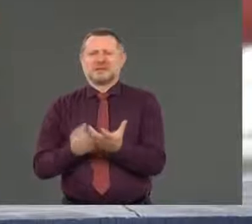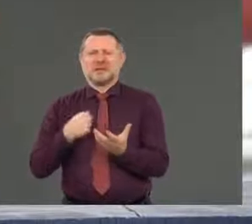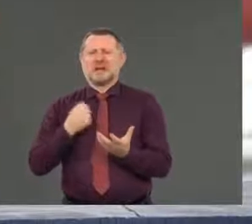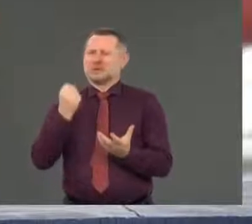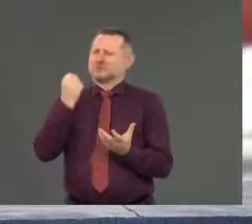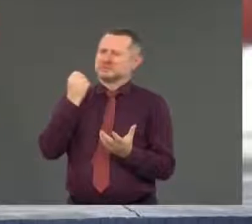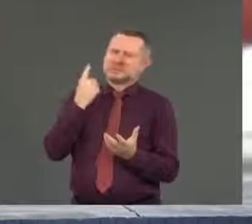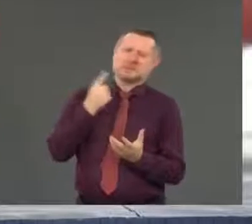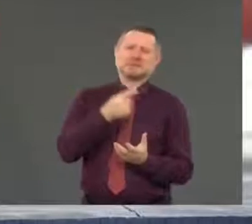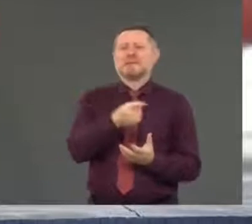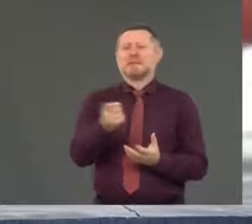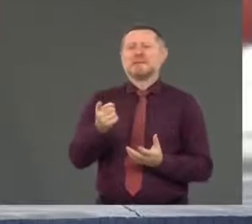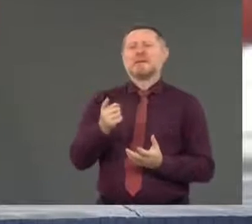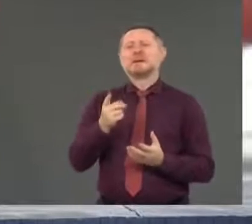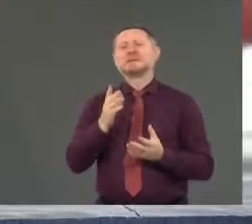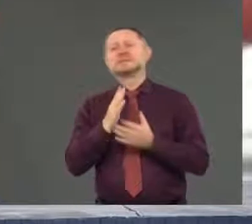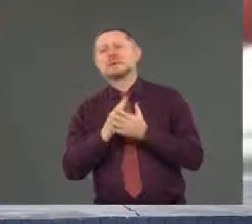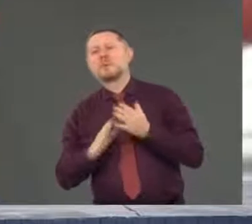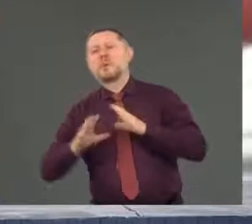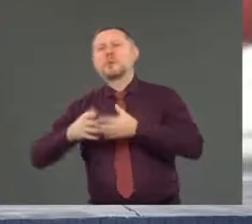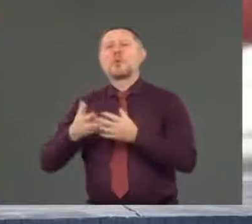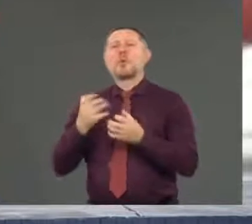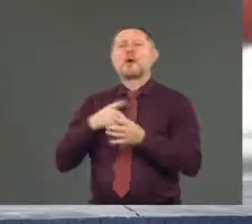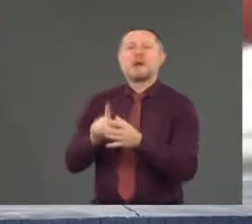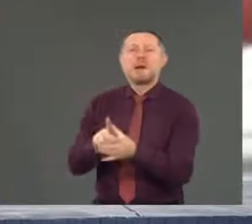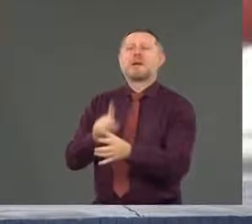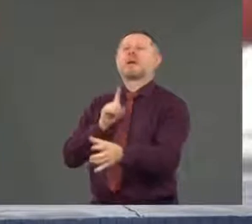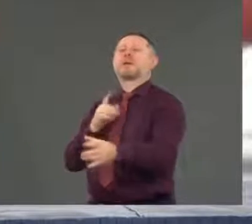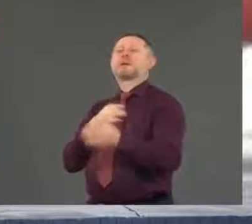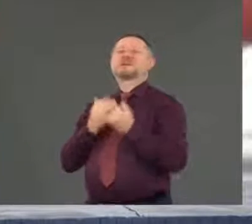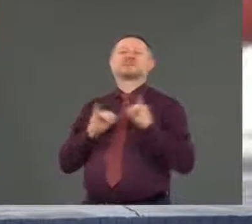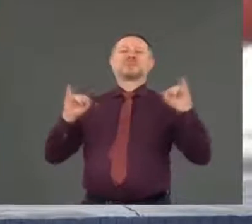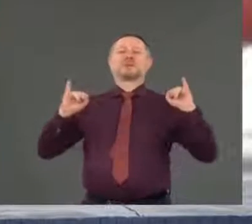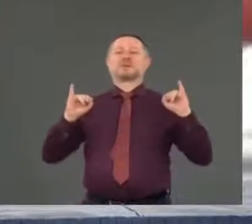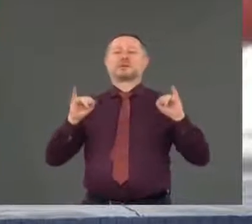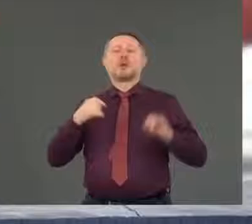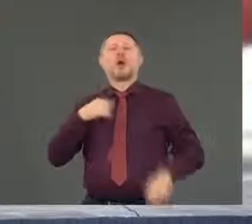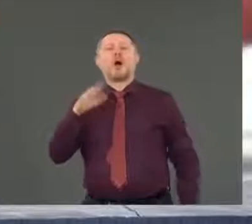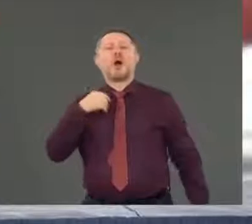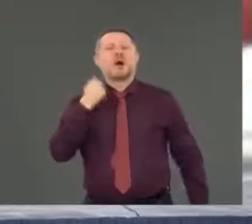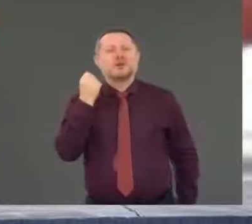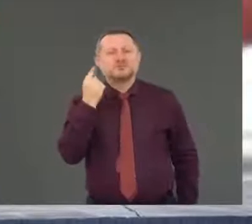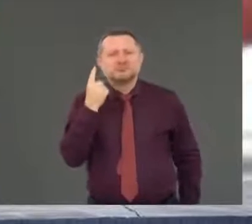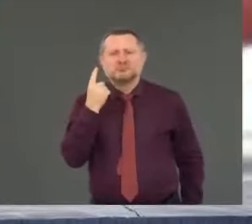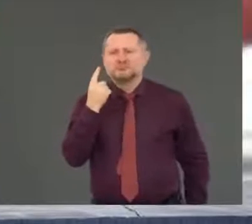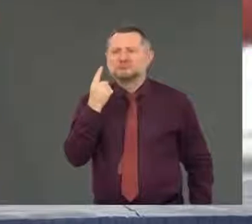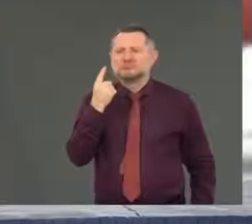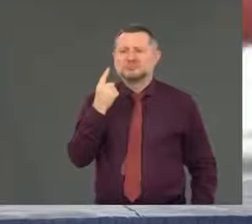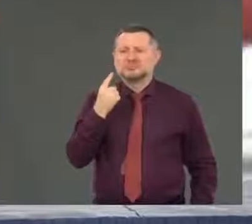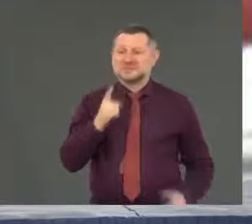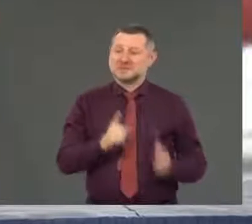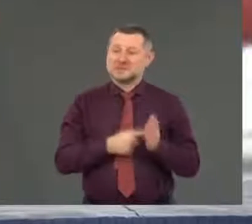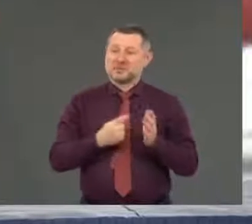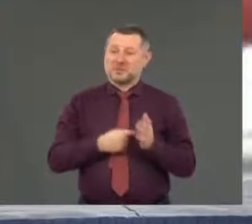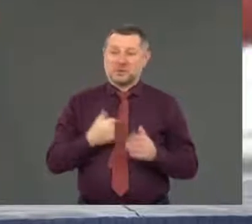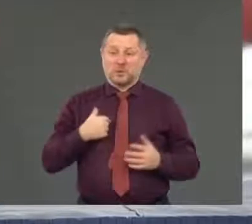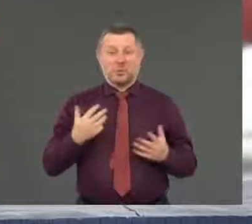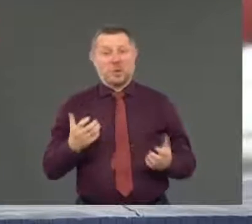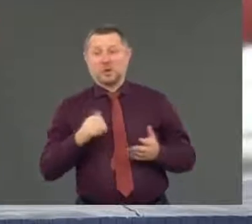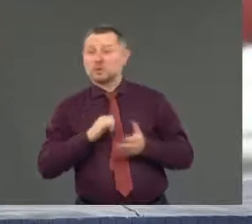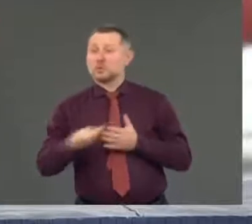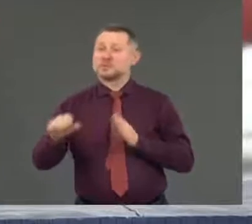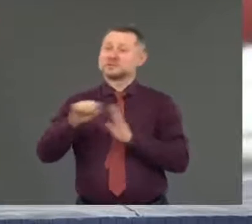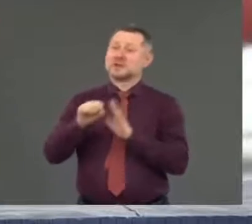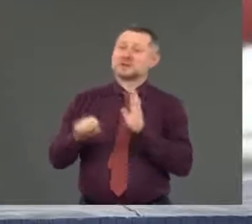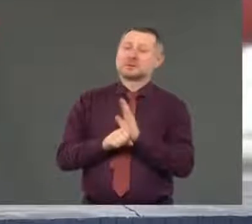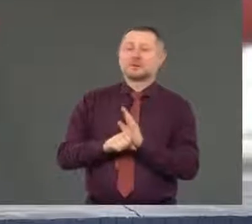every borough would like to secede and be its own place. I understand. Sometimes I would like to take the state of New York and